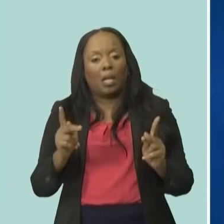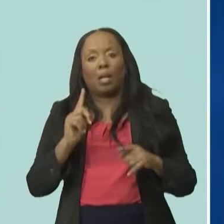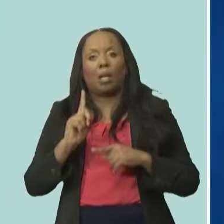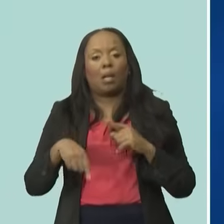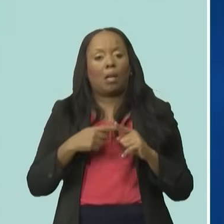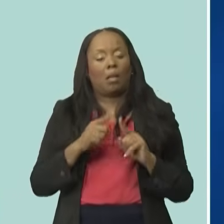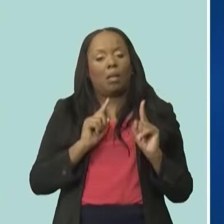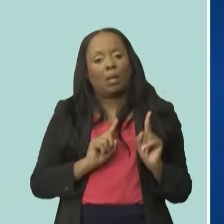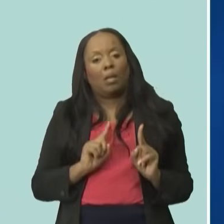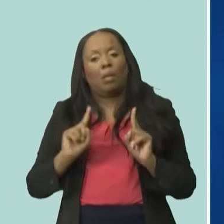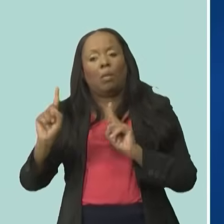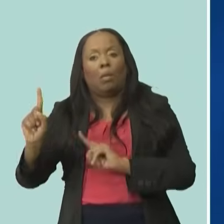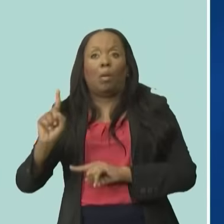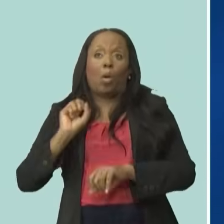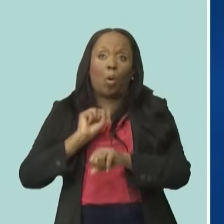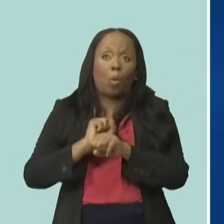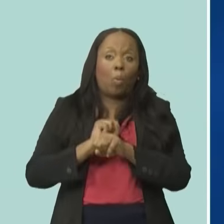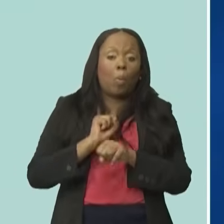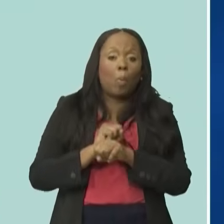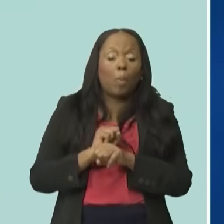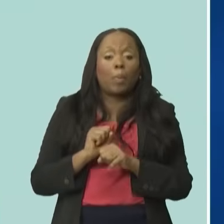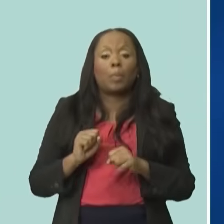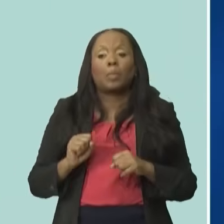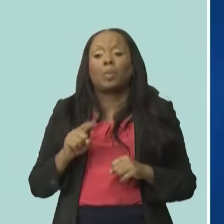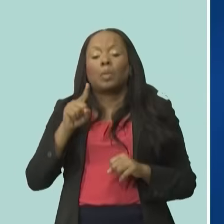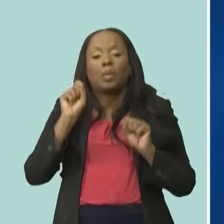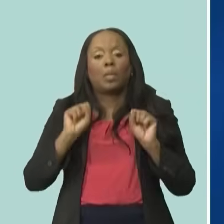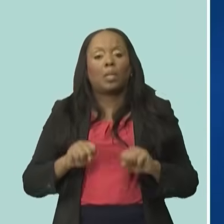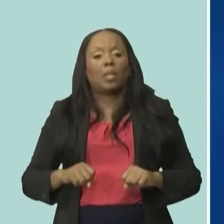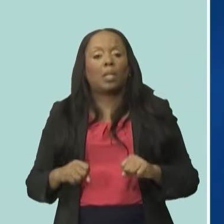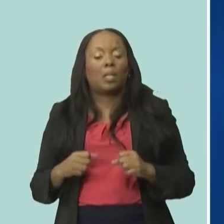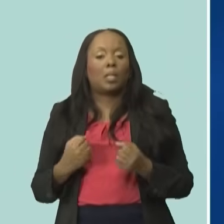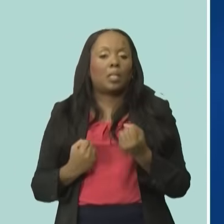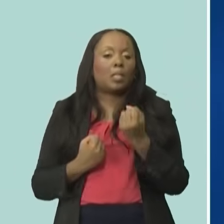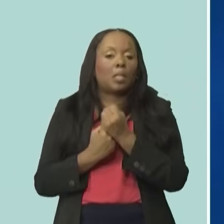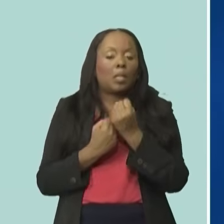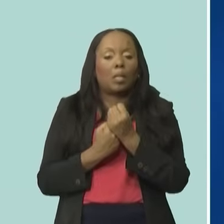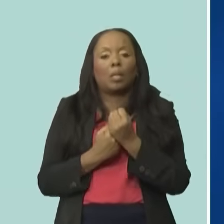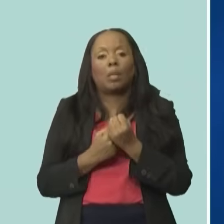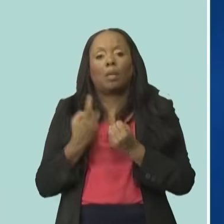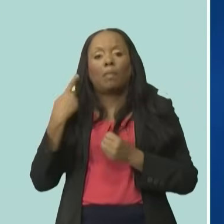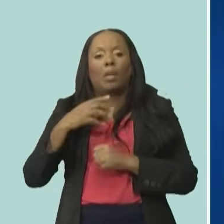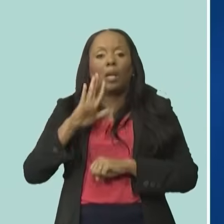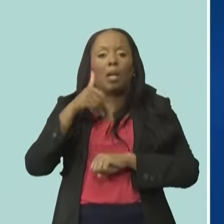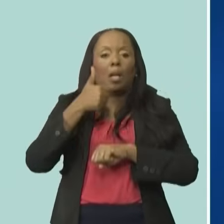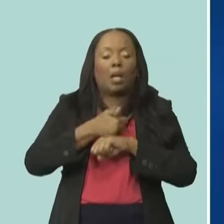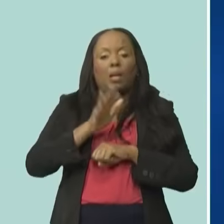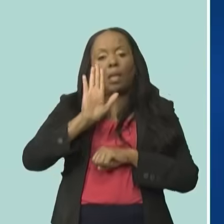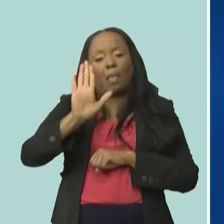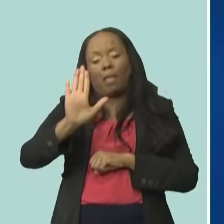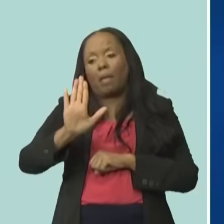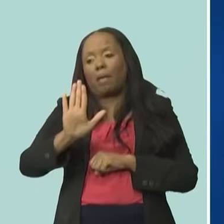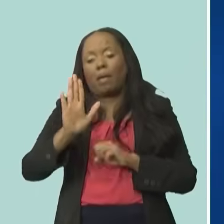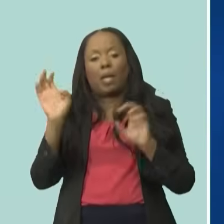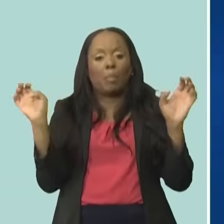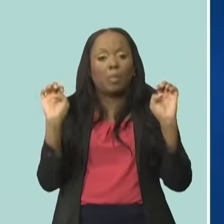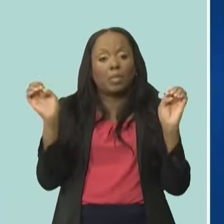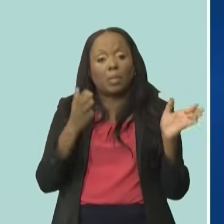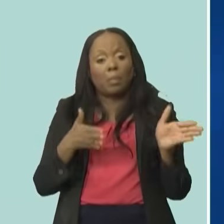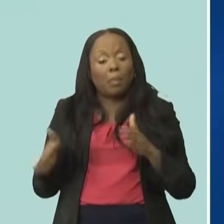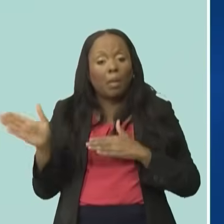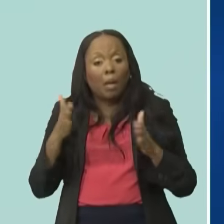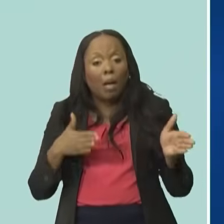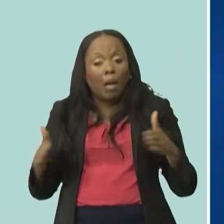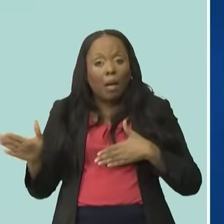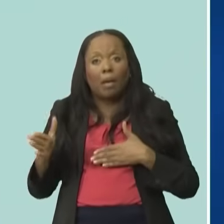your respective workplaces that you can assist them in the establishment of the emergency plans and emergency